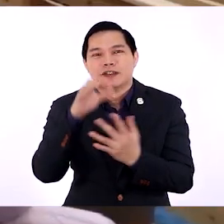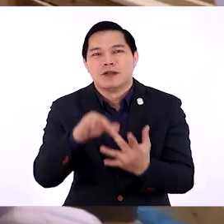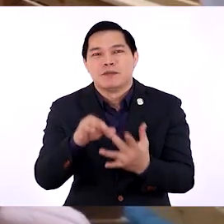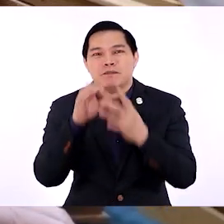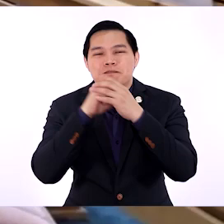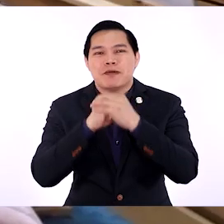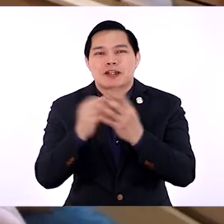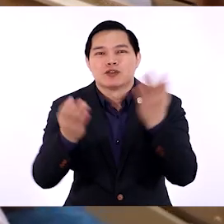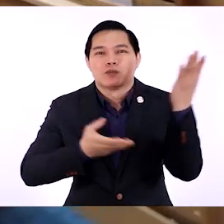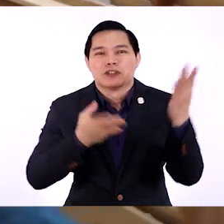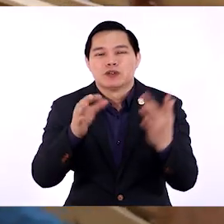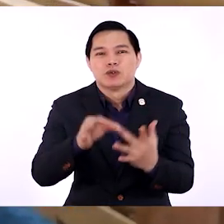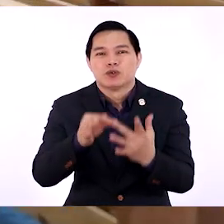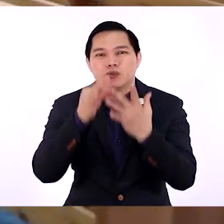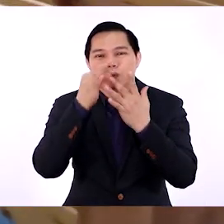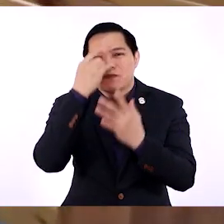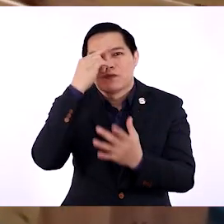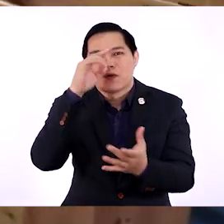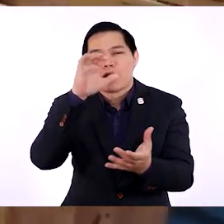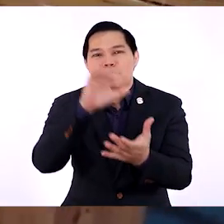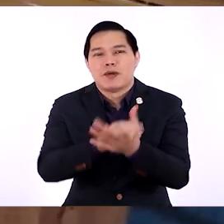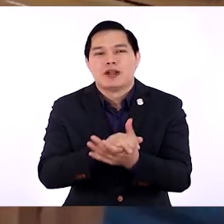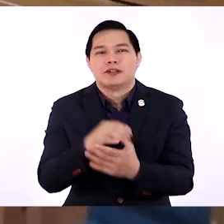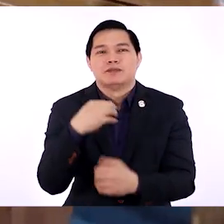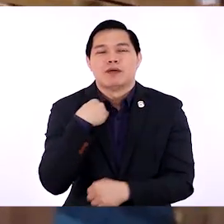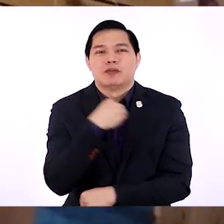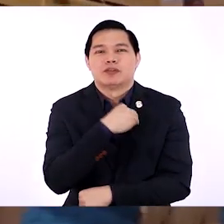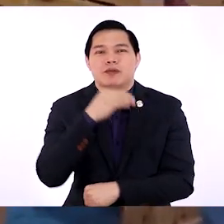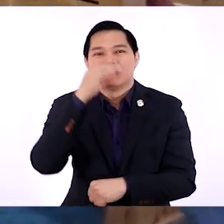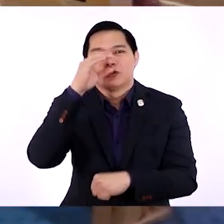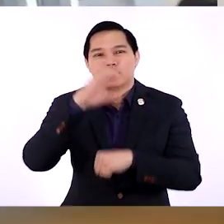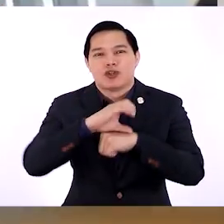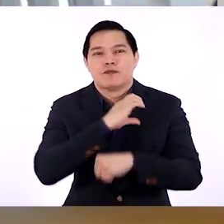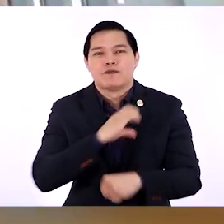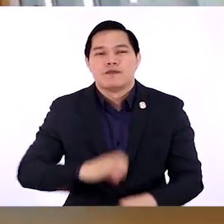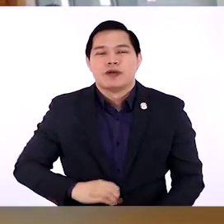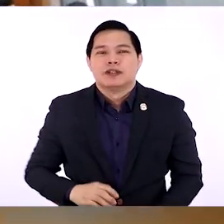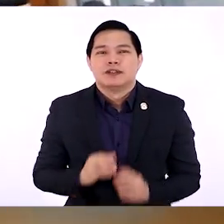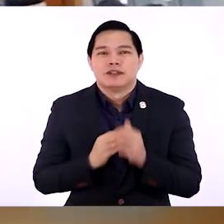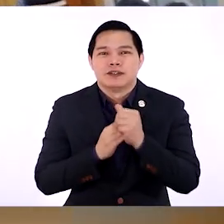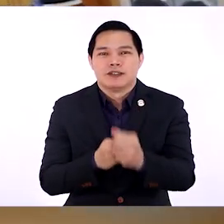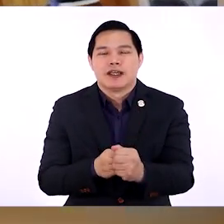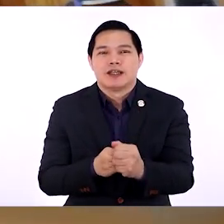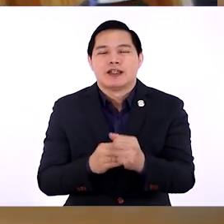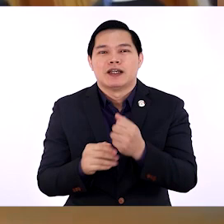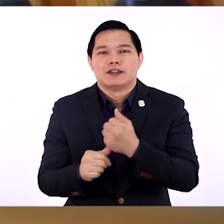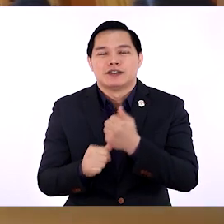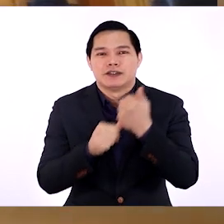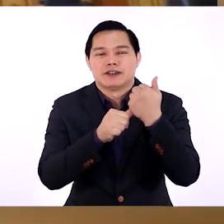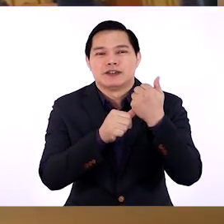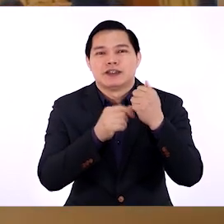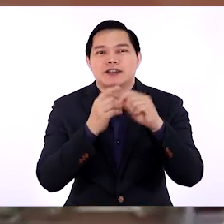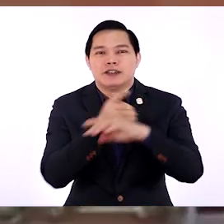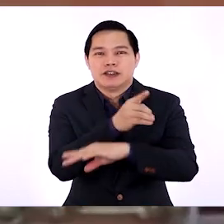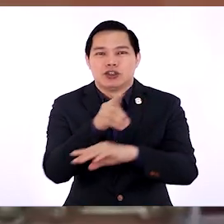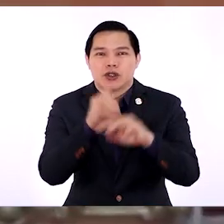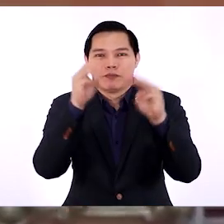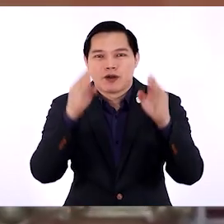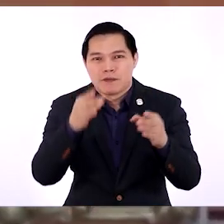gathering exclusively for the married couples. The said gathering was led by the Assistant District Supervising